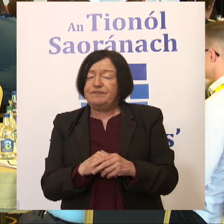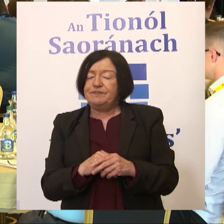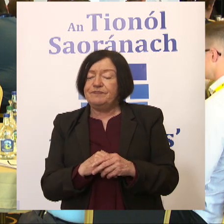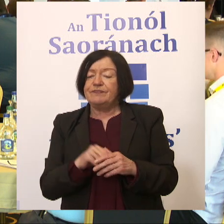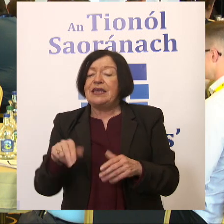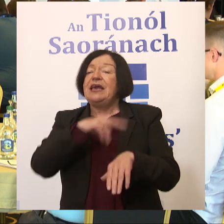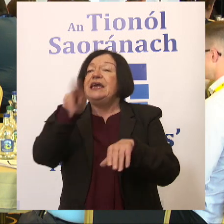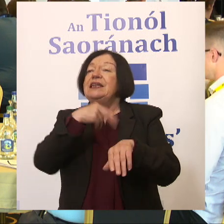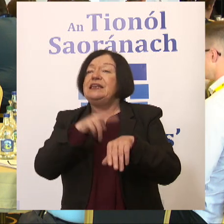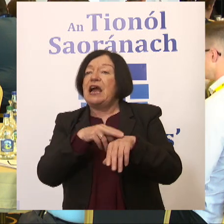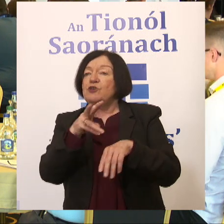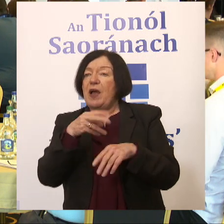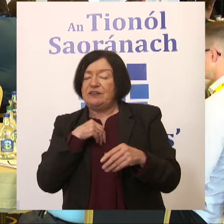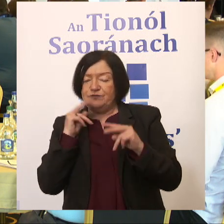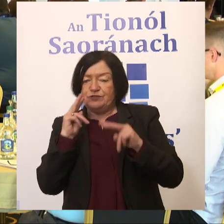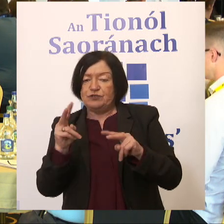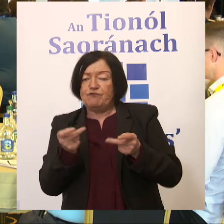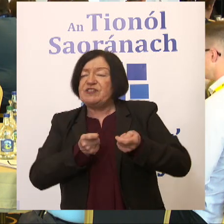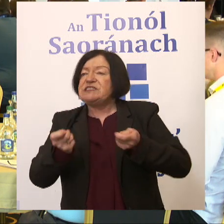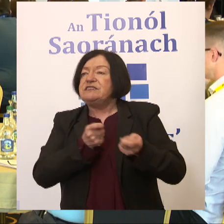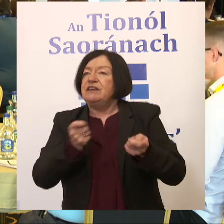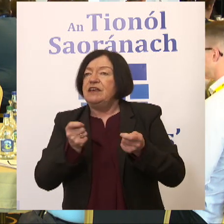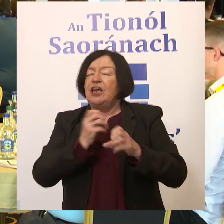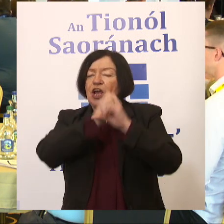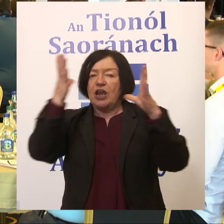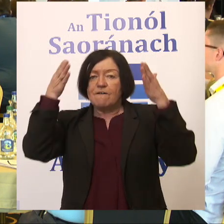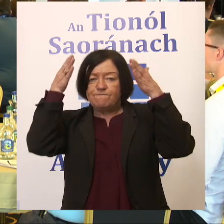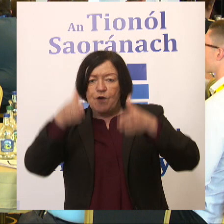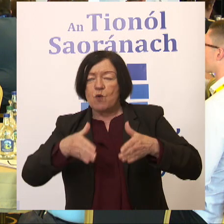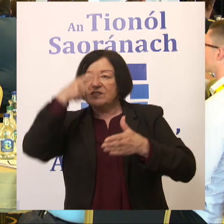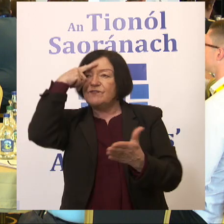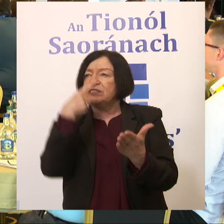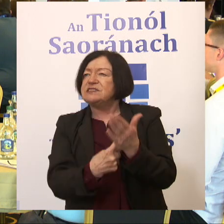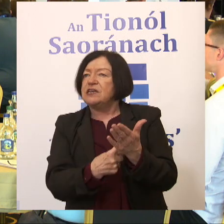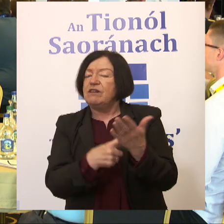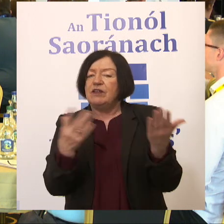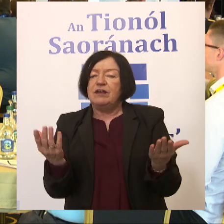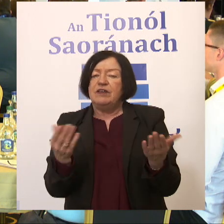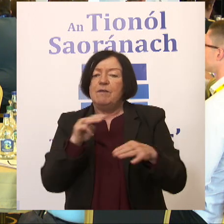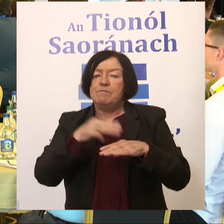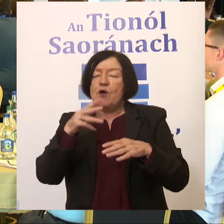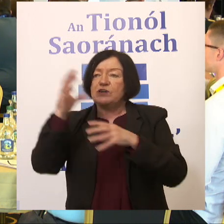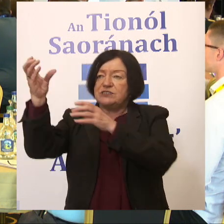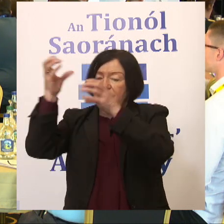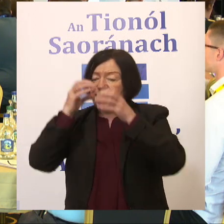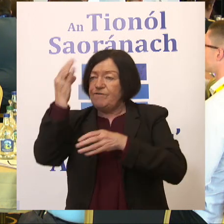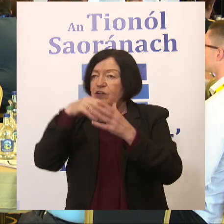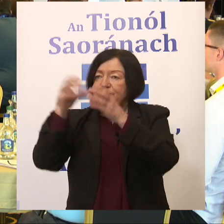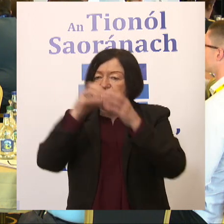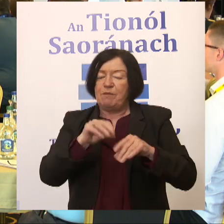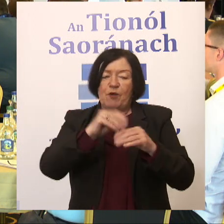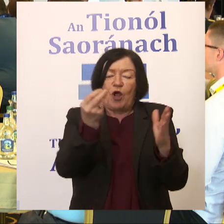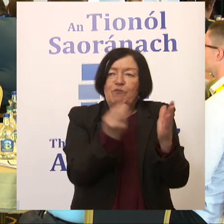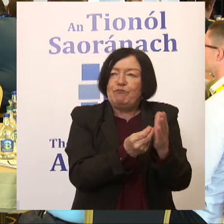A national approach might facilitate a sort of a clear focus for decision making. With the more devolved systems, you got more checks and